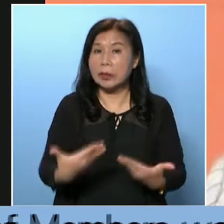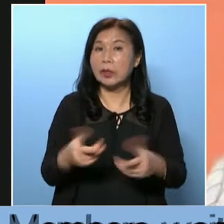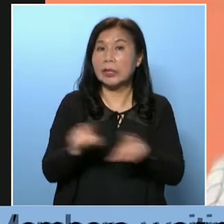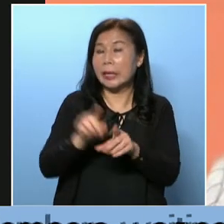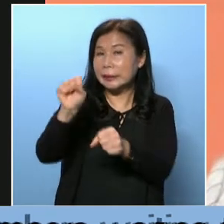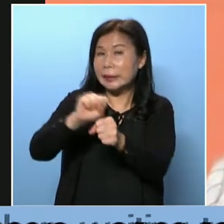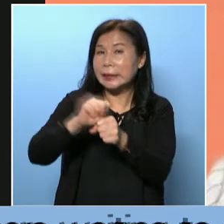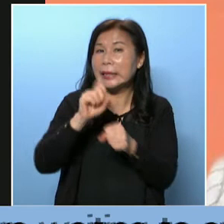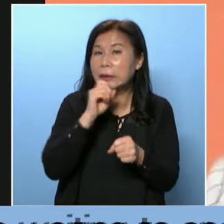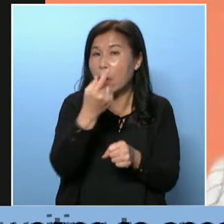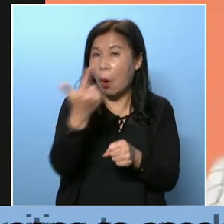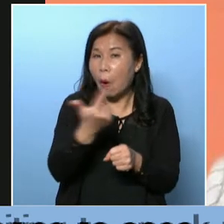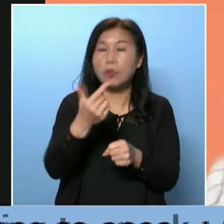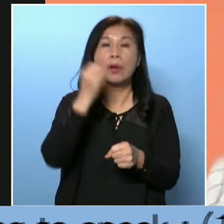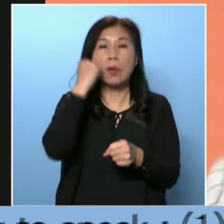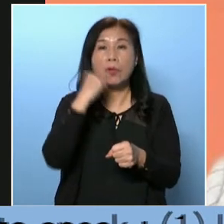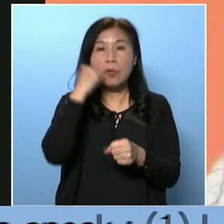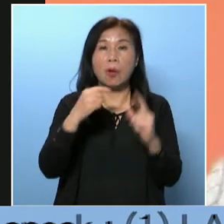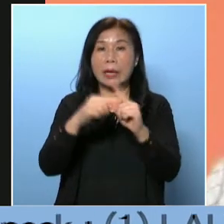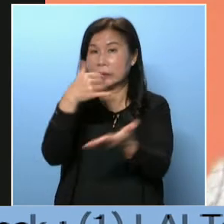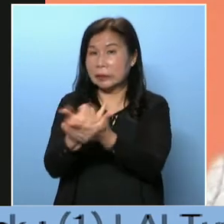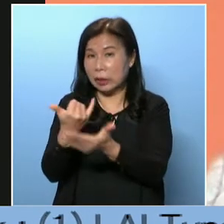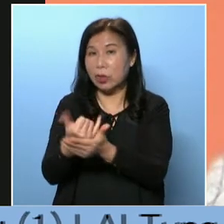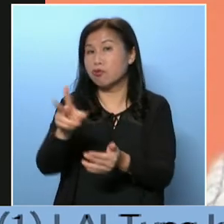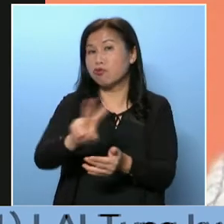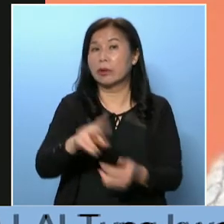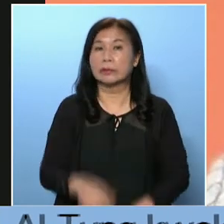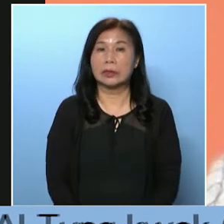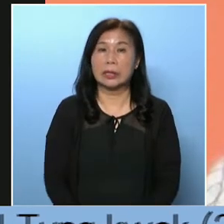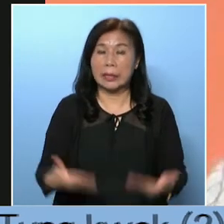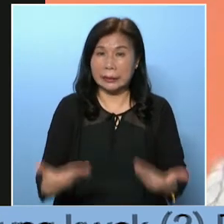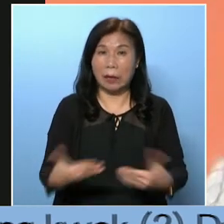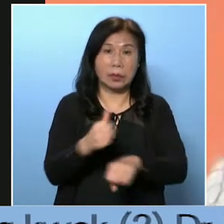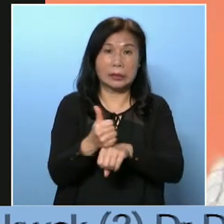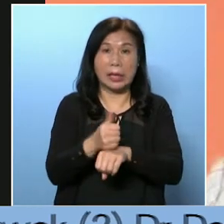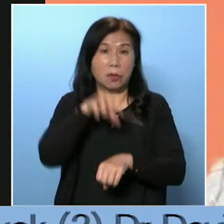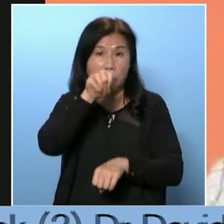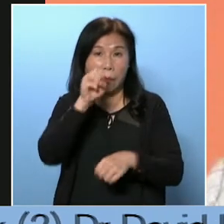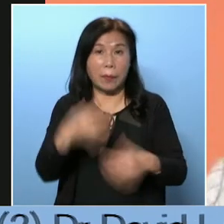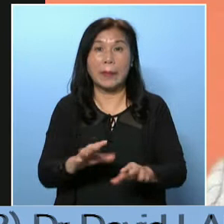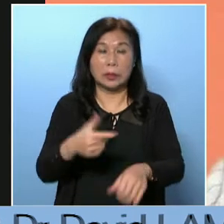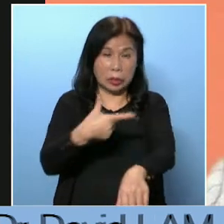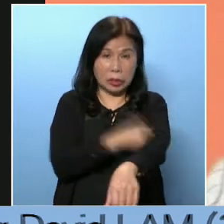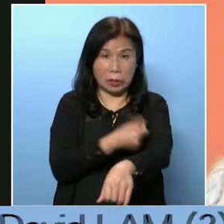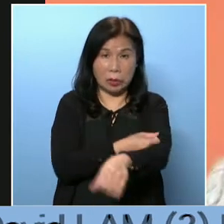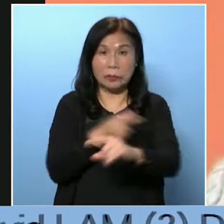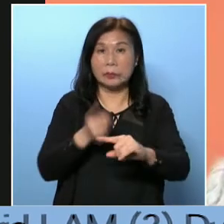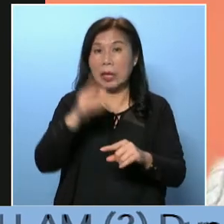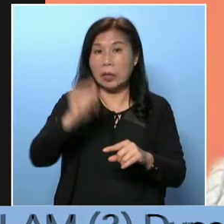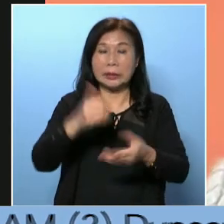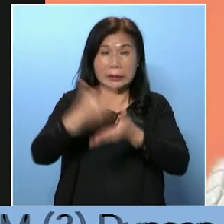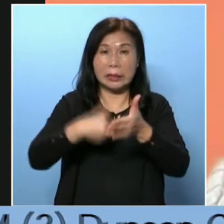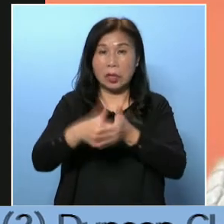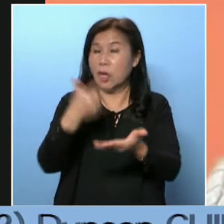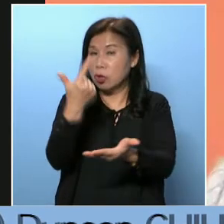positive. More recently, there are some elderly deaths from COVID.